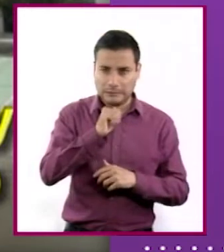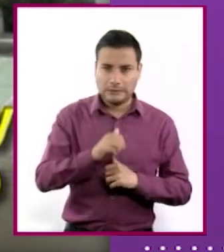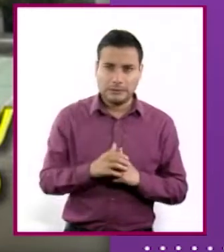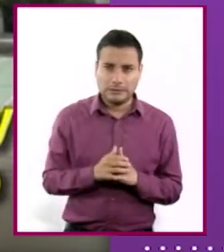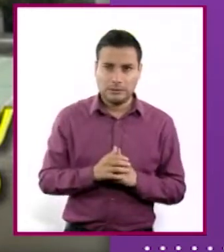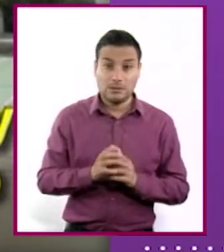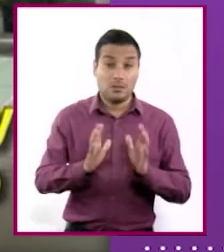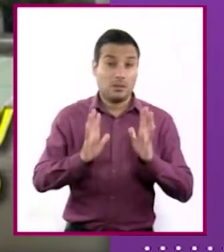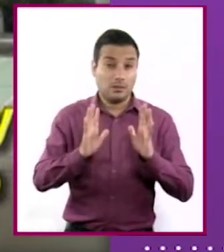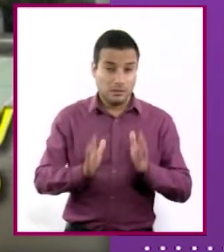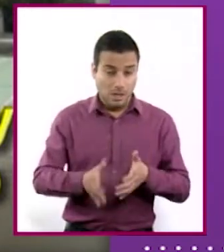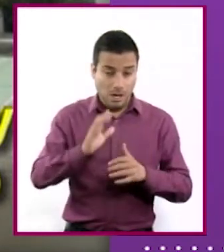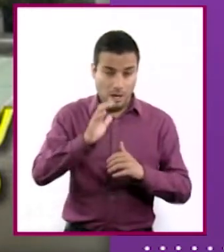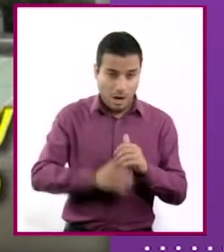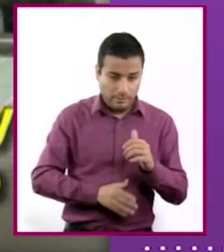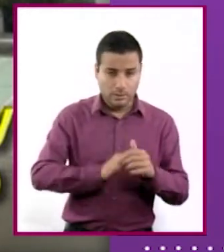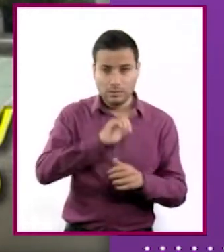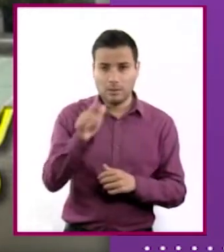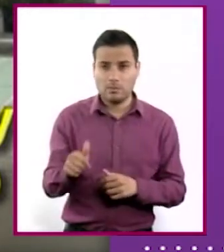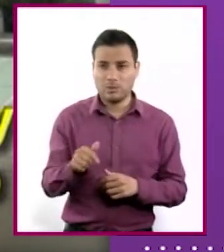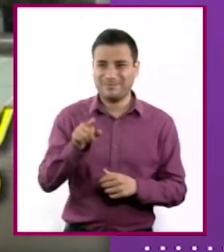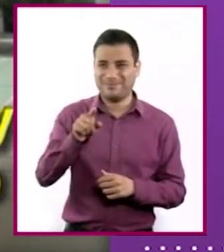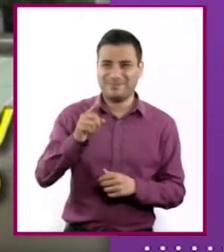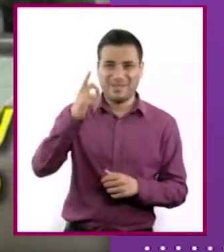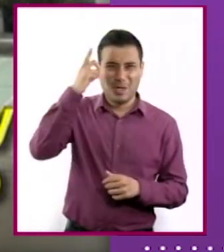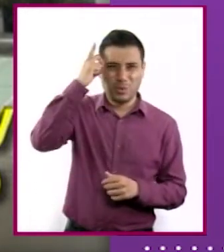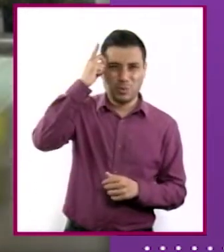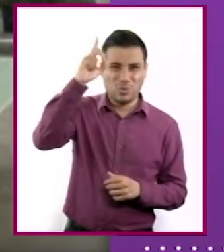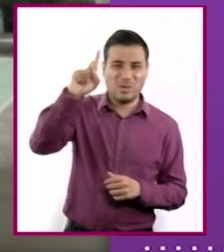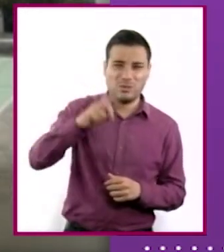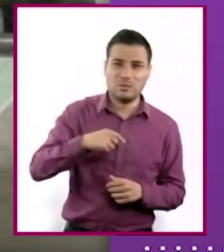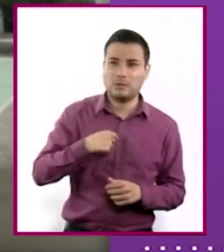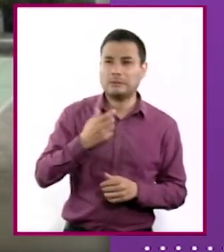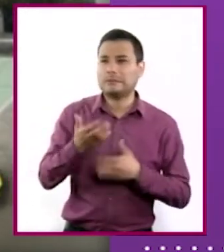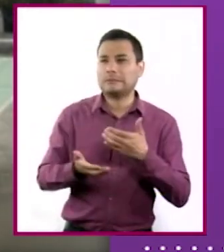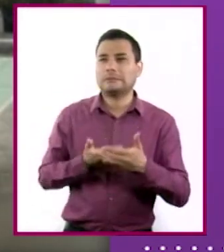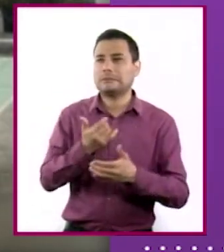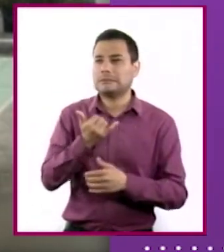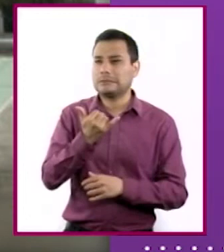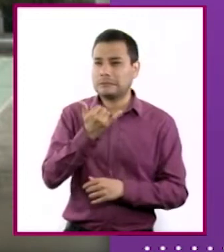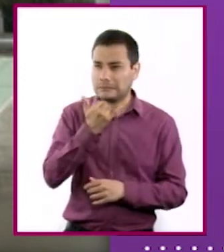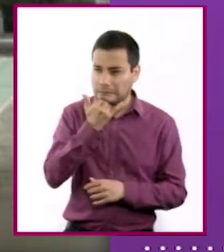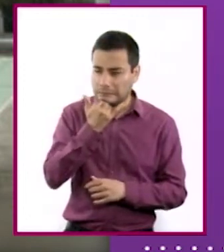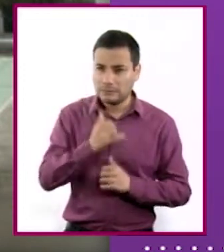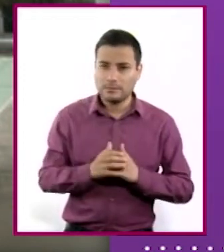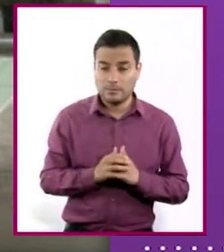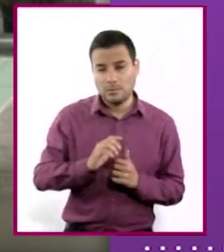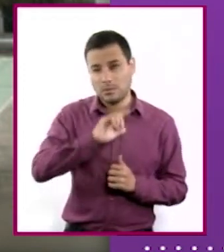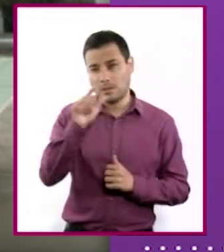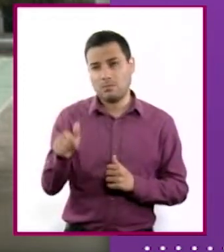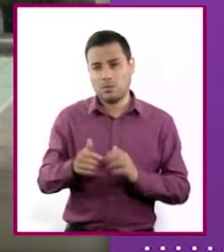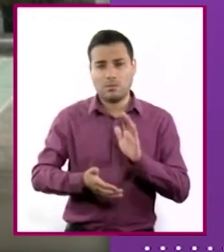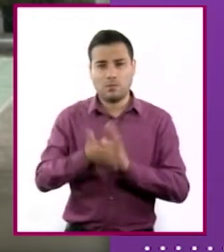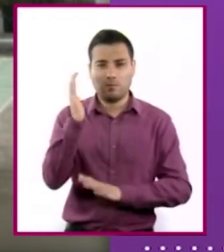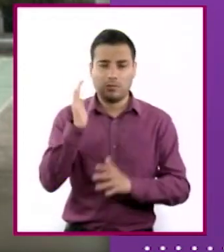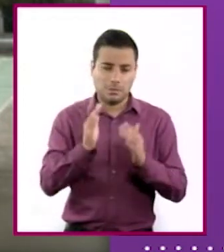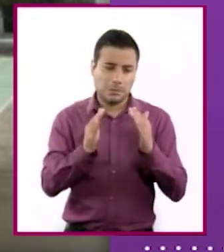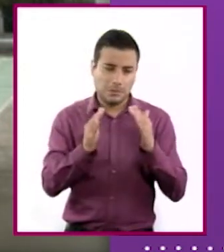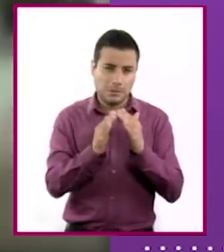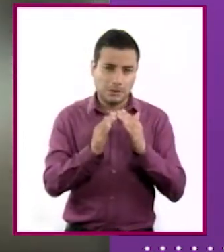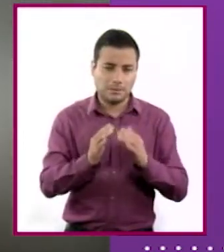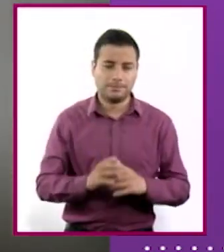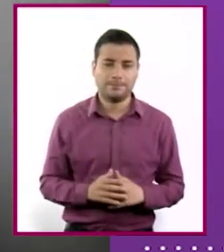After that, I said I was sorry to the manager of the club. And then I went home.